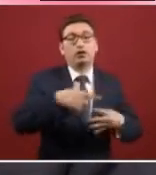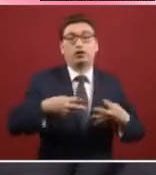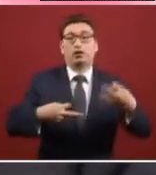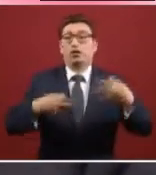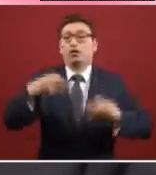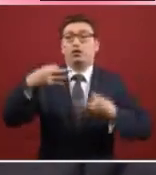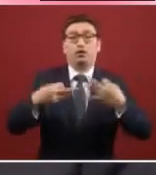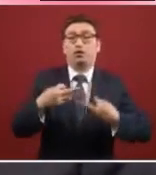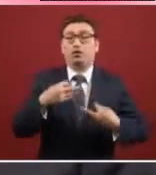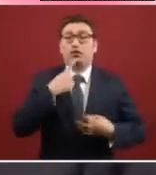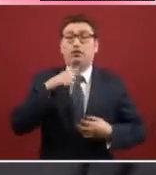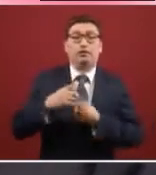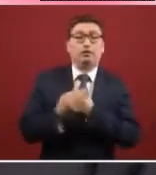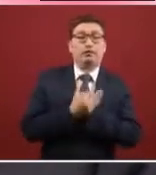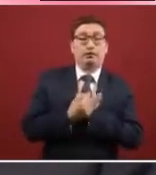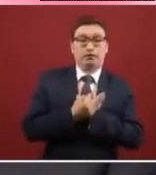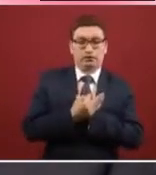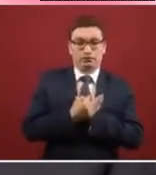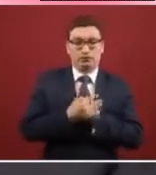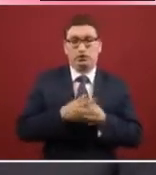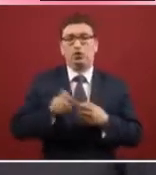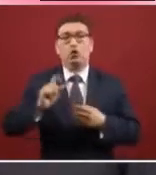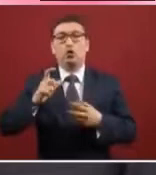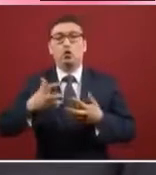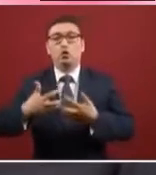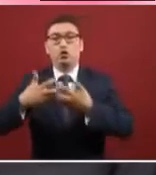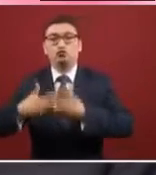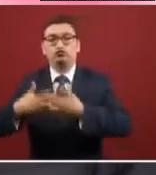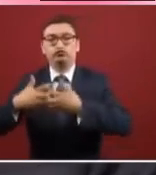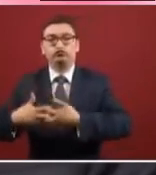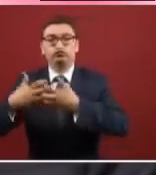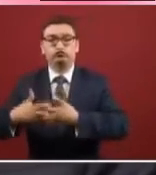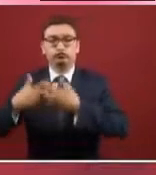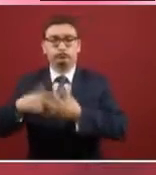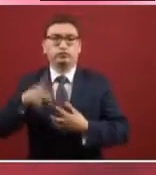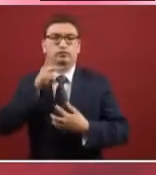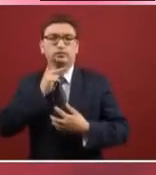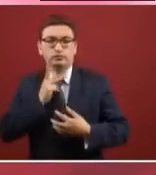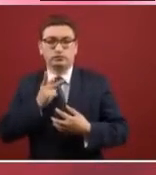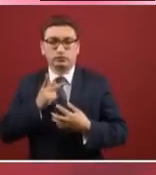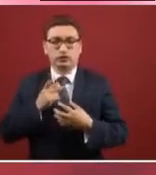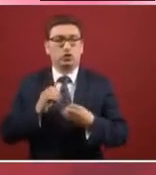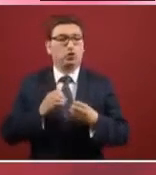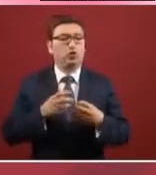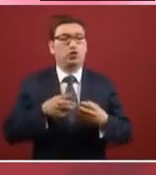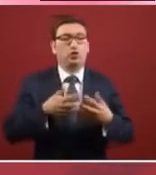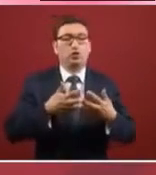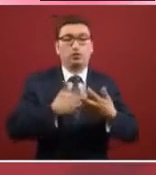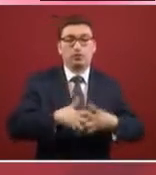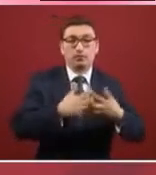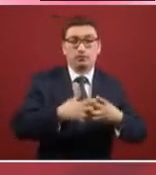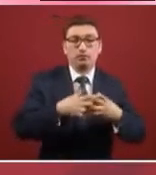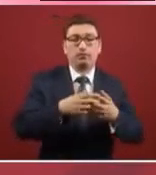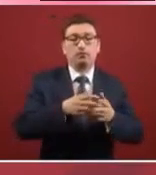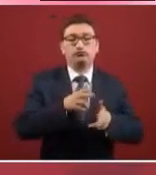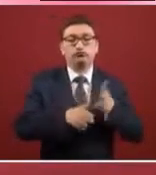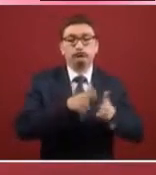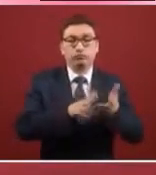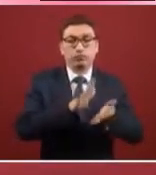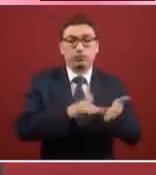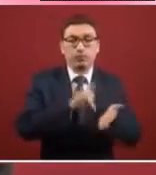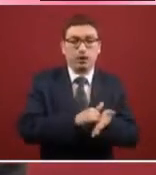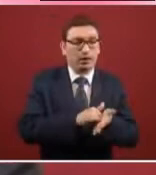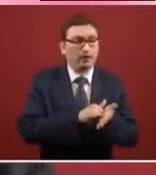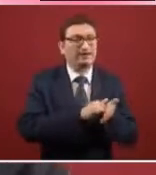the para la refinería, los amparos para el Tren Maya. For Tren Maya, refinery, airport. Con